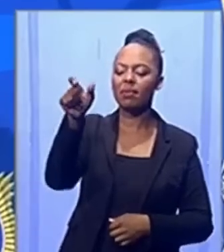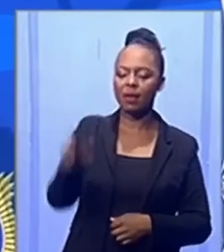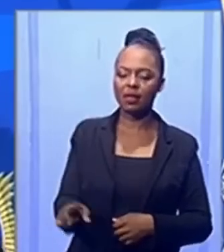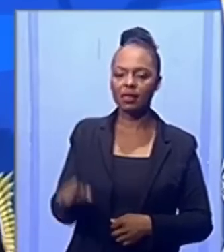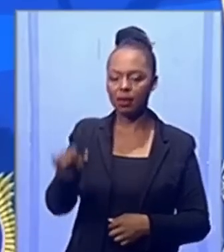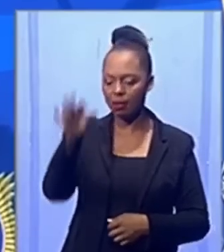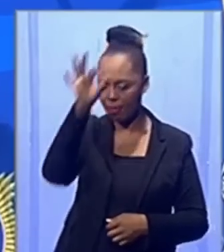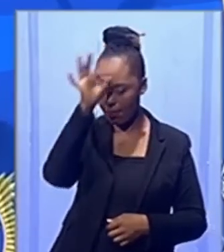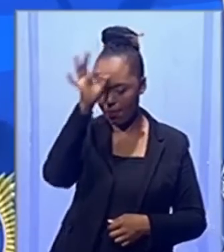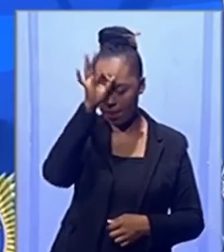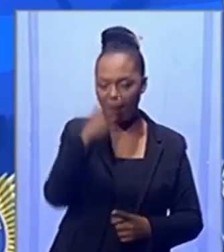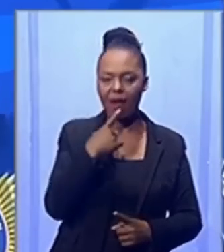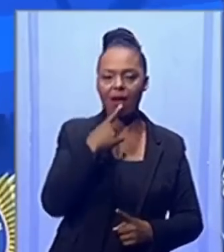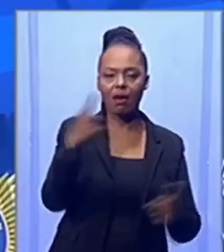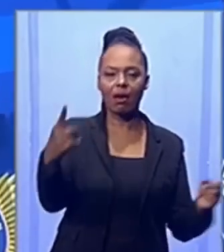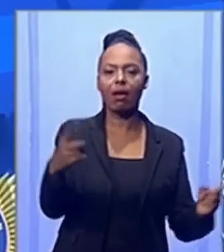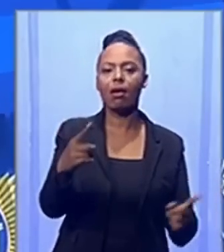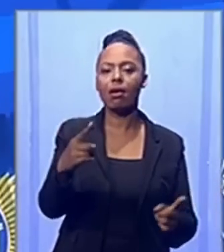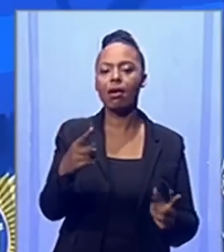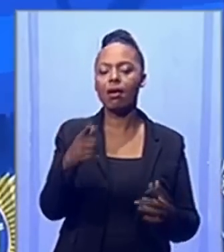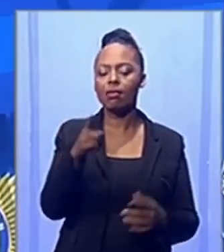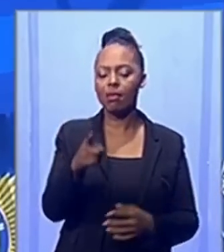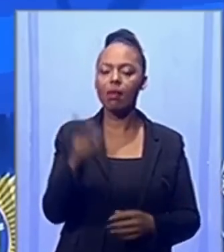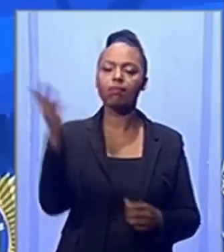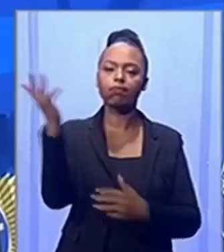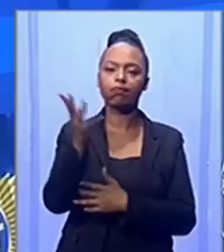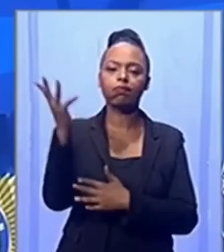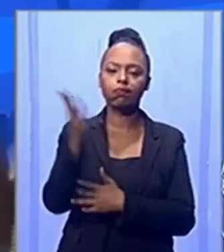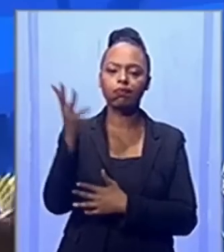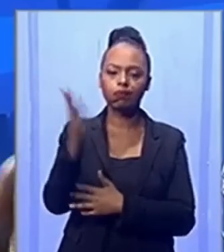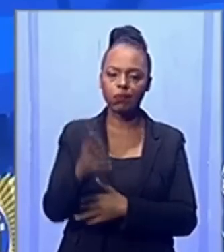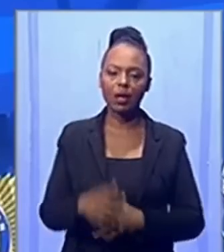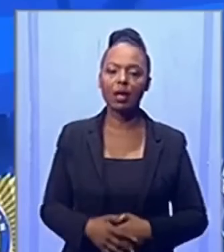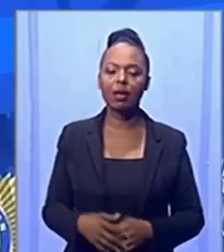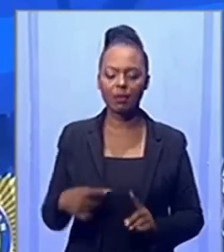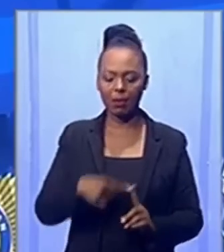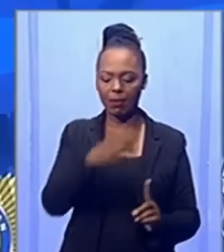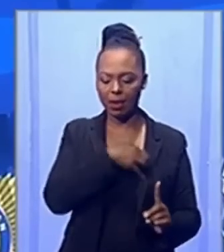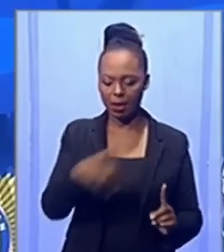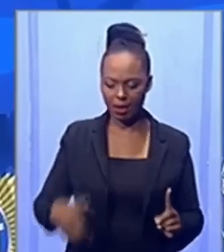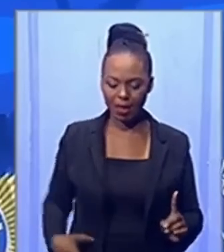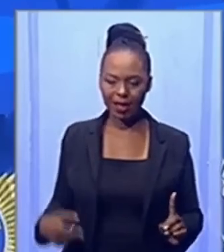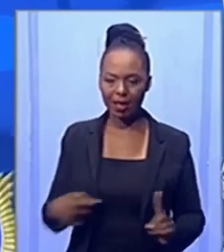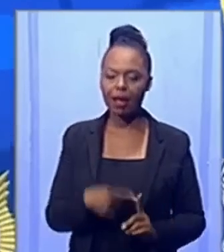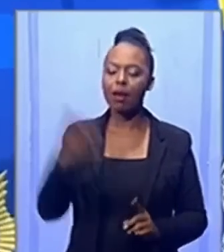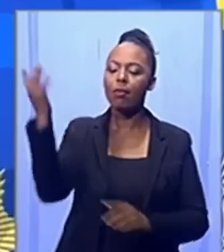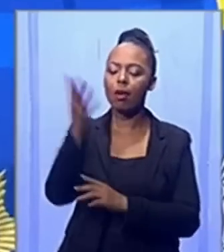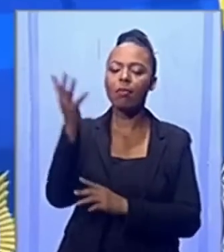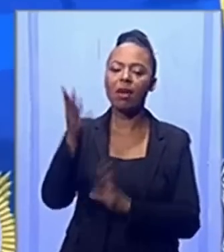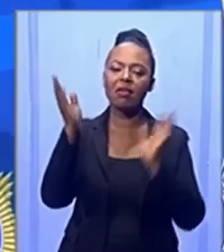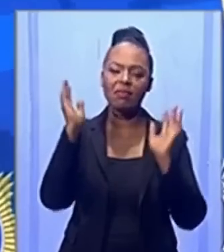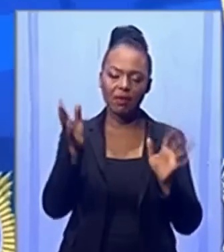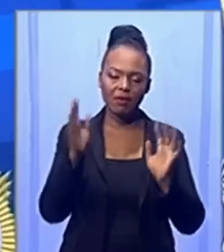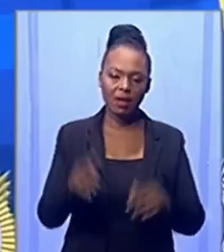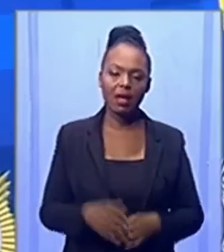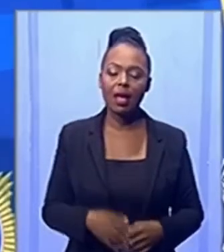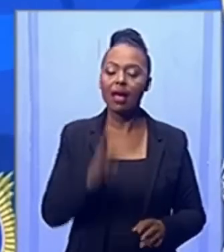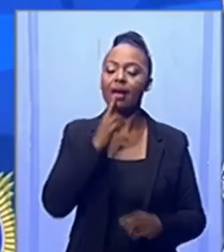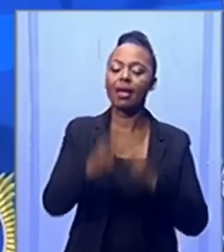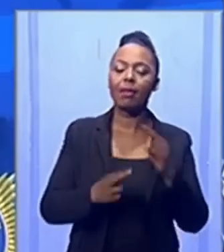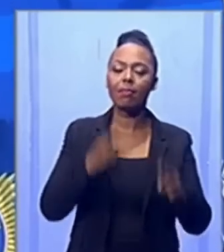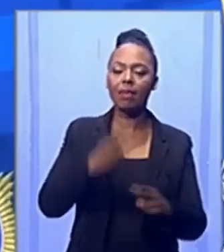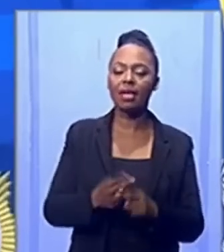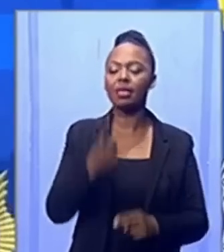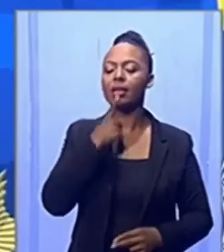spoke with the nation last night. I'm not going to repeat what he said. But for